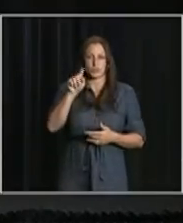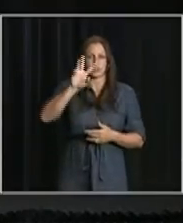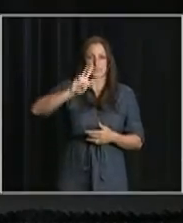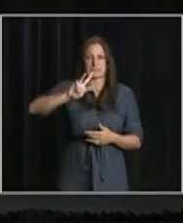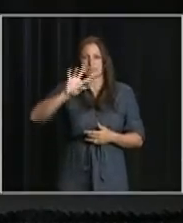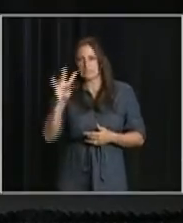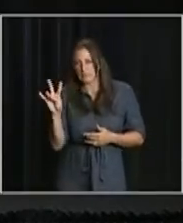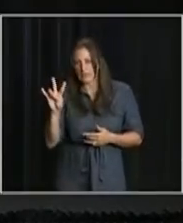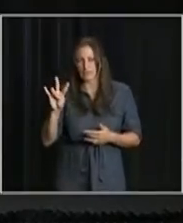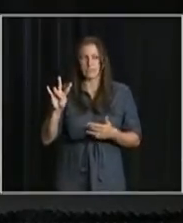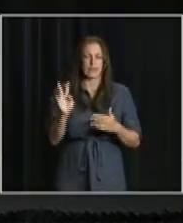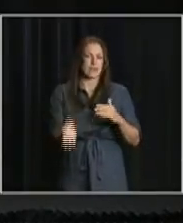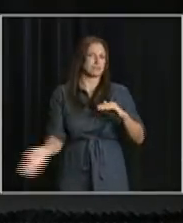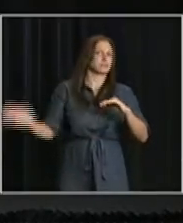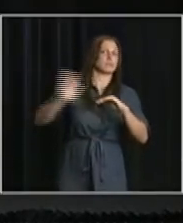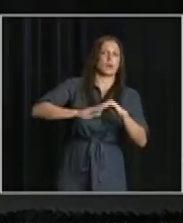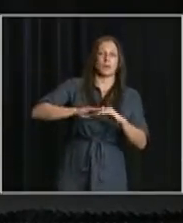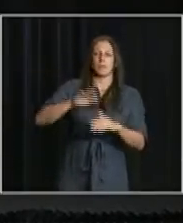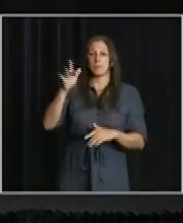5,167, then jumped to